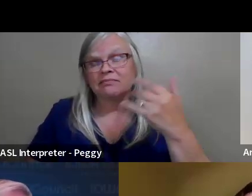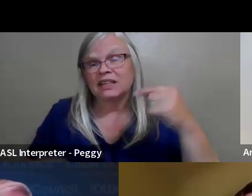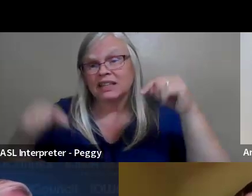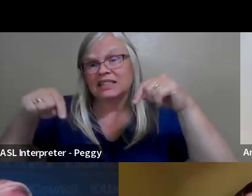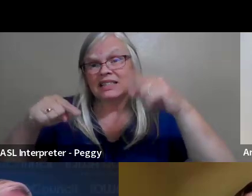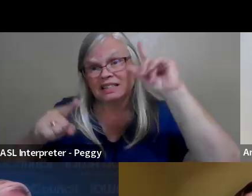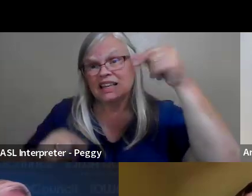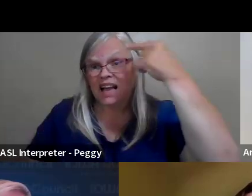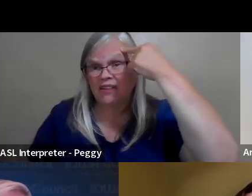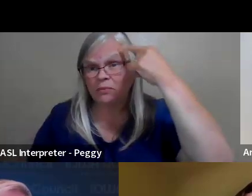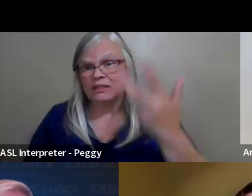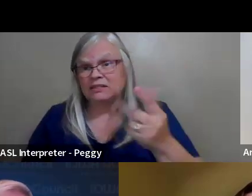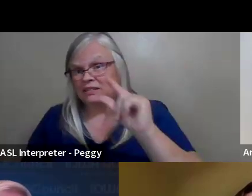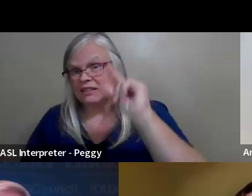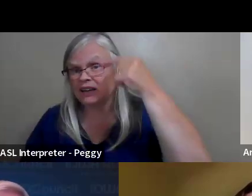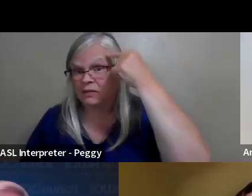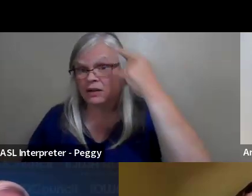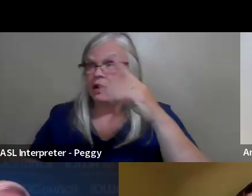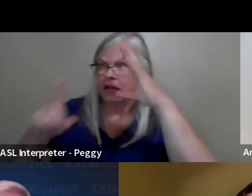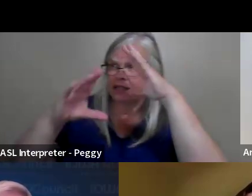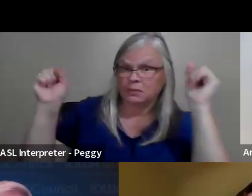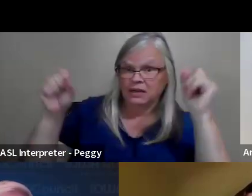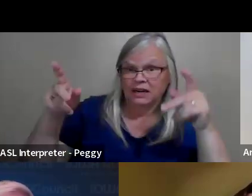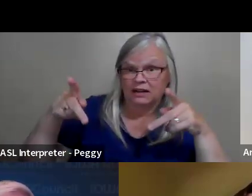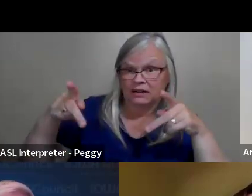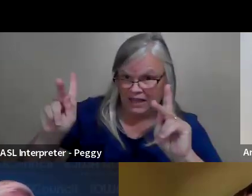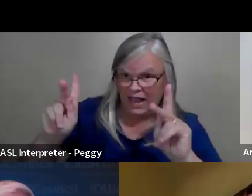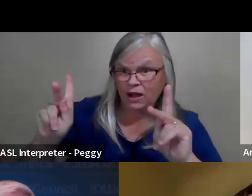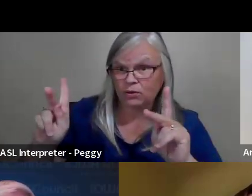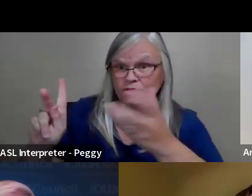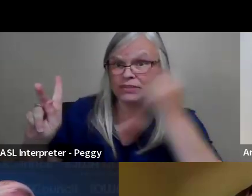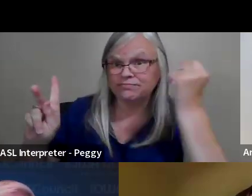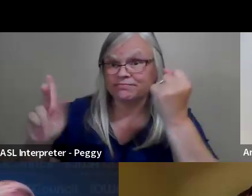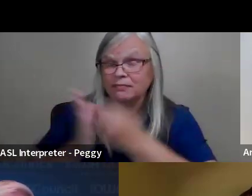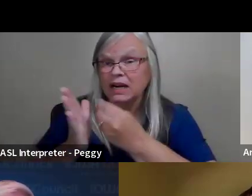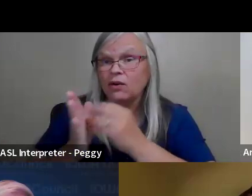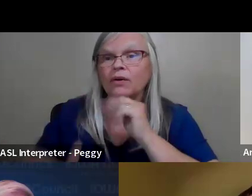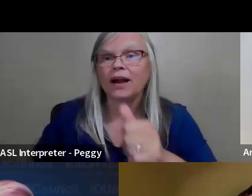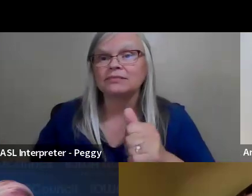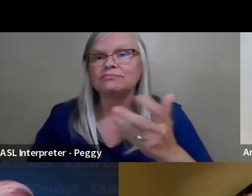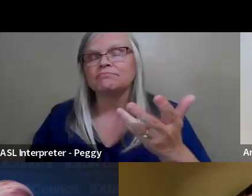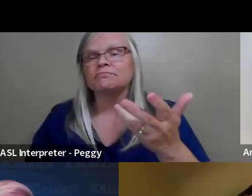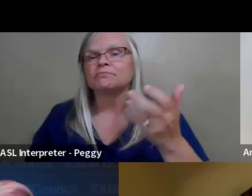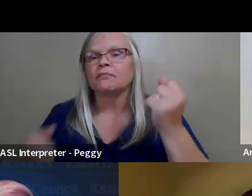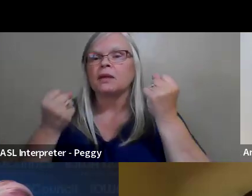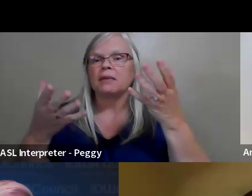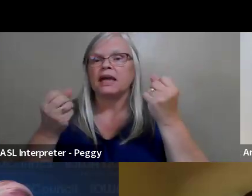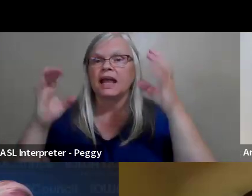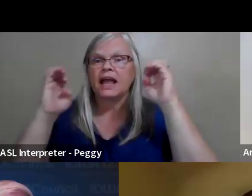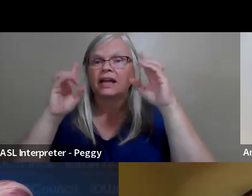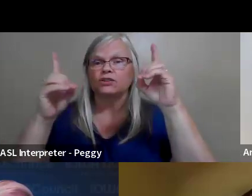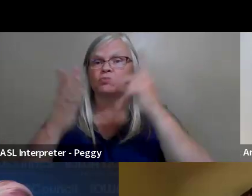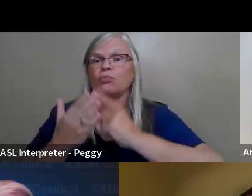real question as to whether the president is legally allowed to do that. So many education programs